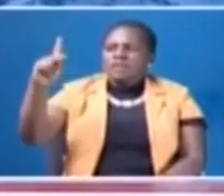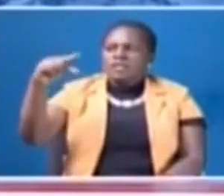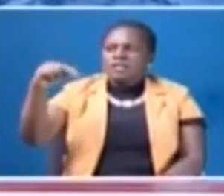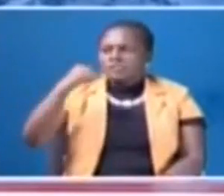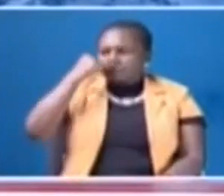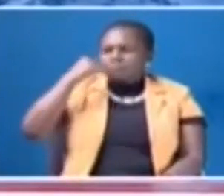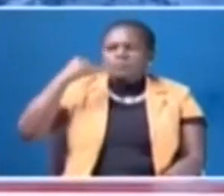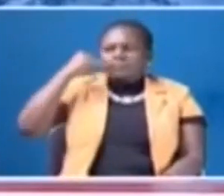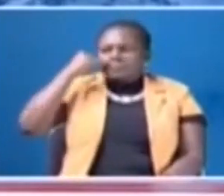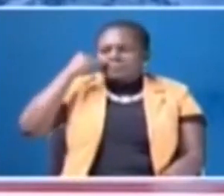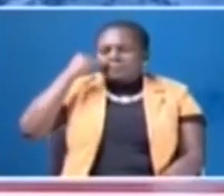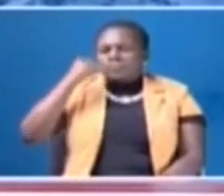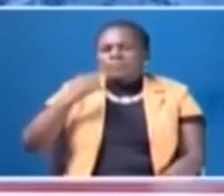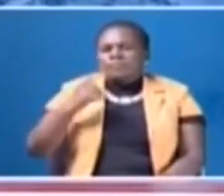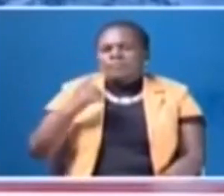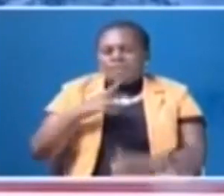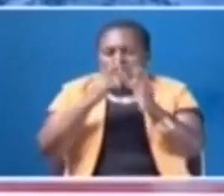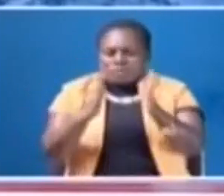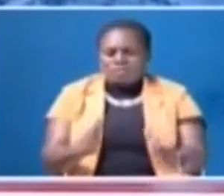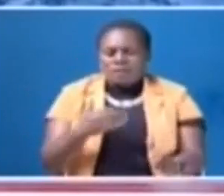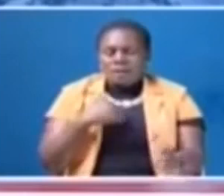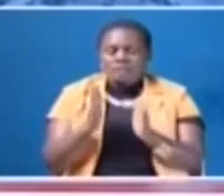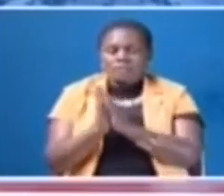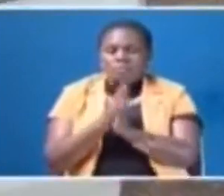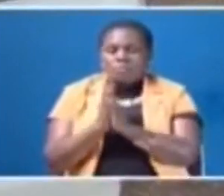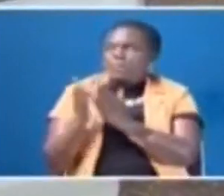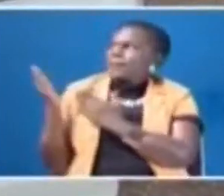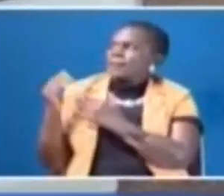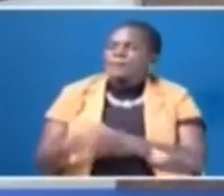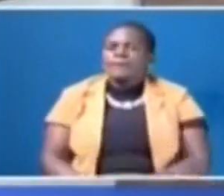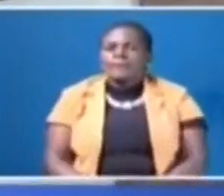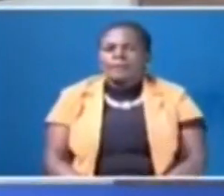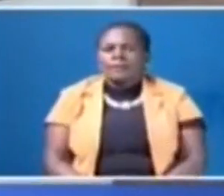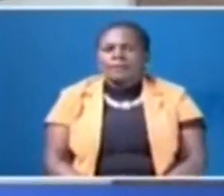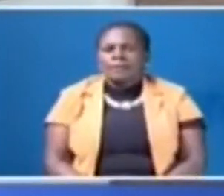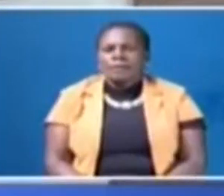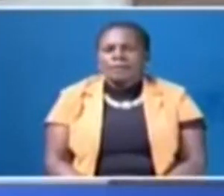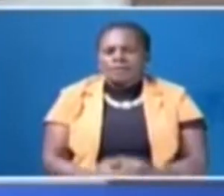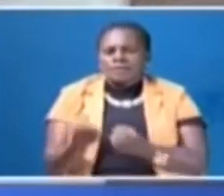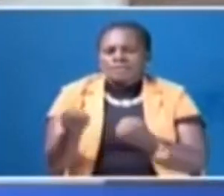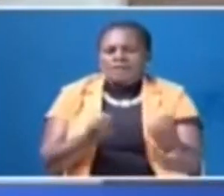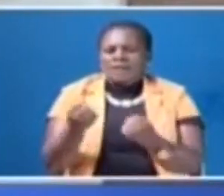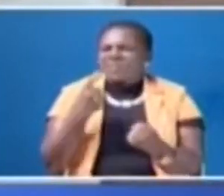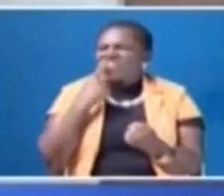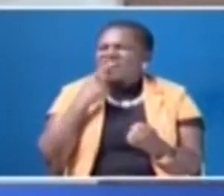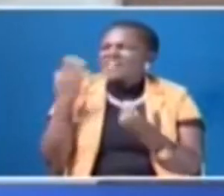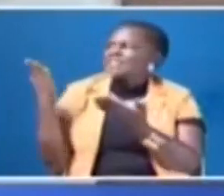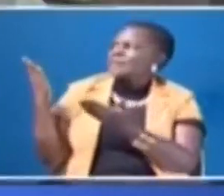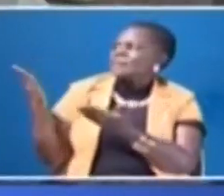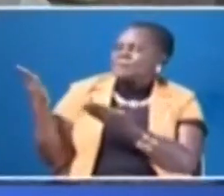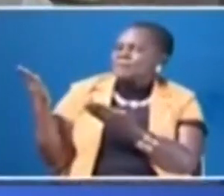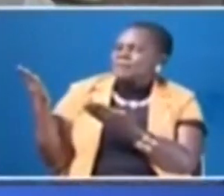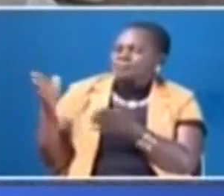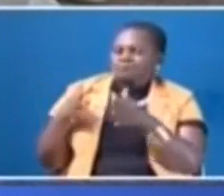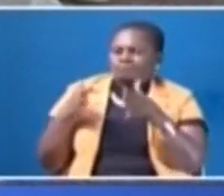worth 11 million Kenyan shillings. George Mariga has the story. This white Toyota Prado towing a trolley